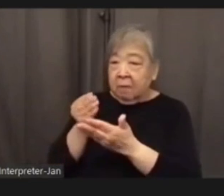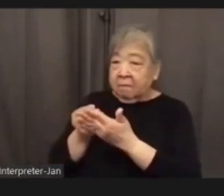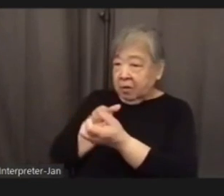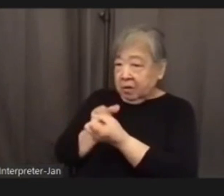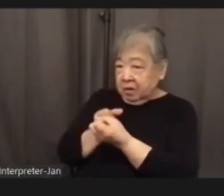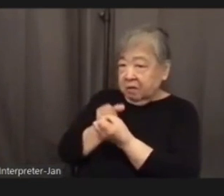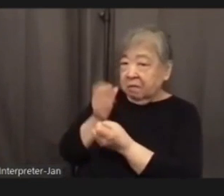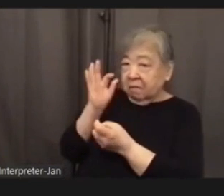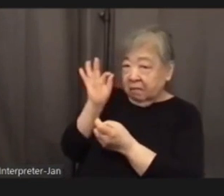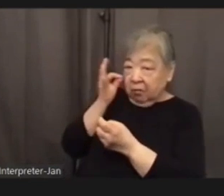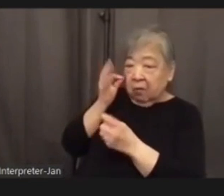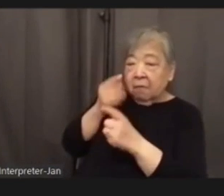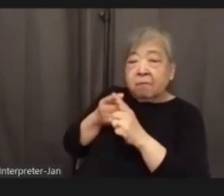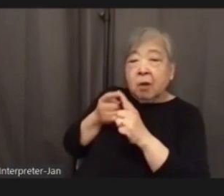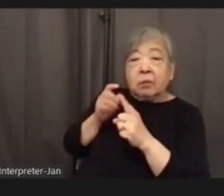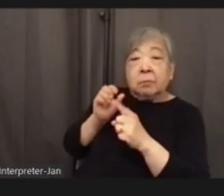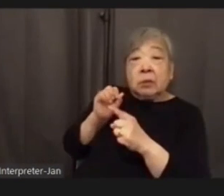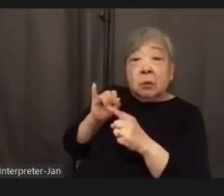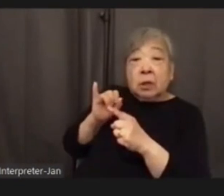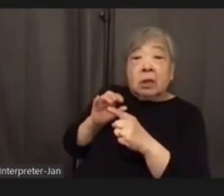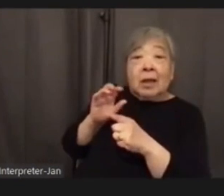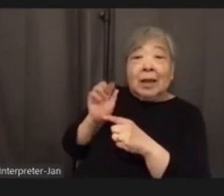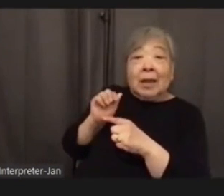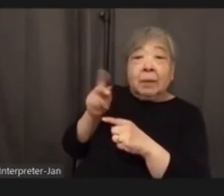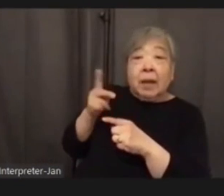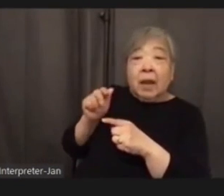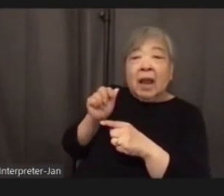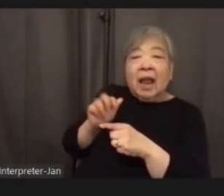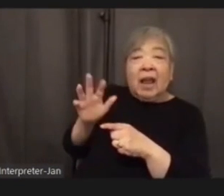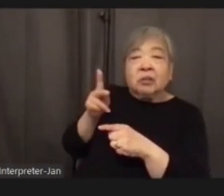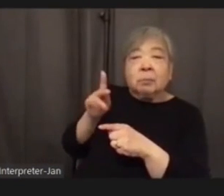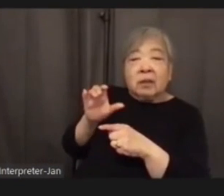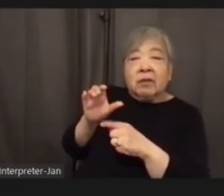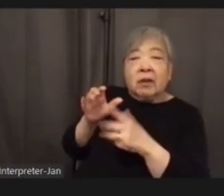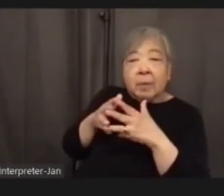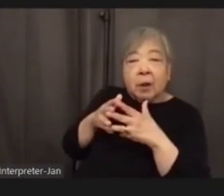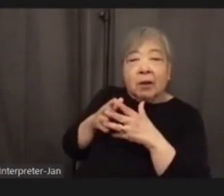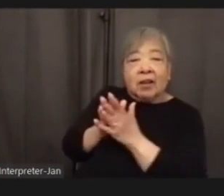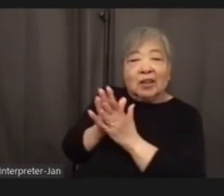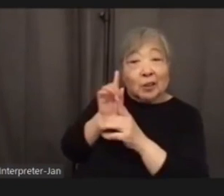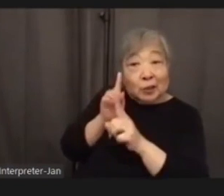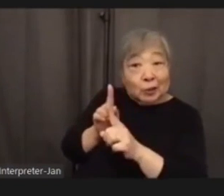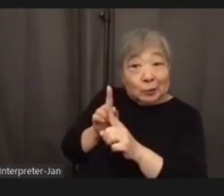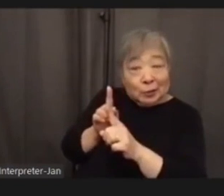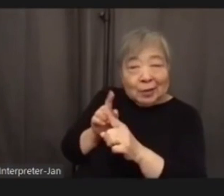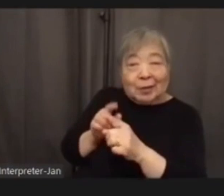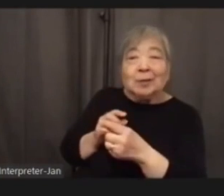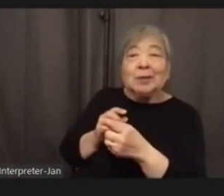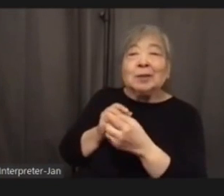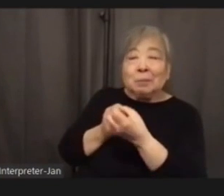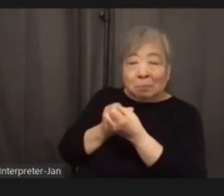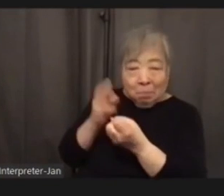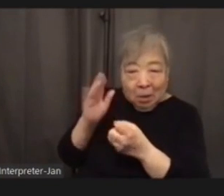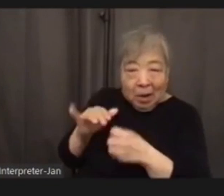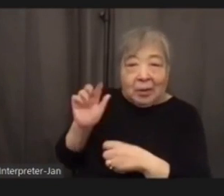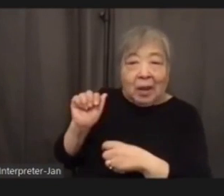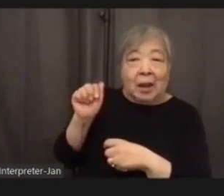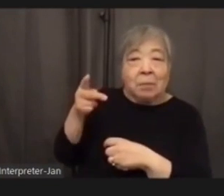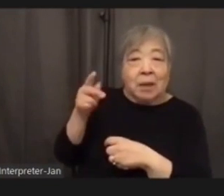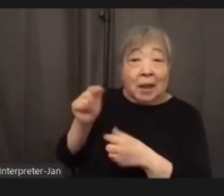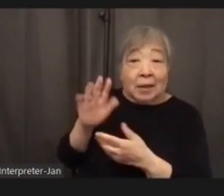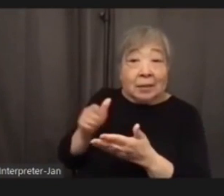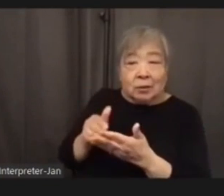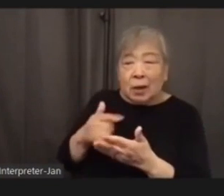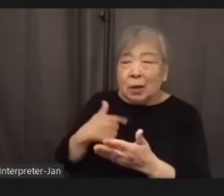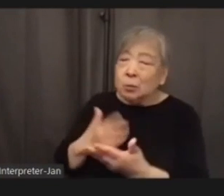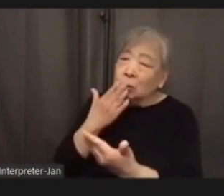part with federal support from the Smithsonian Asian Pacific Initiatives Pool, administered by the Smithsonian Asian Pacific American Center.